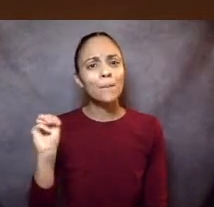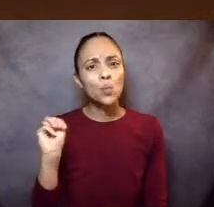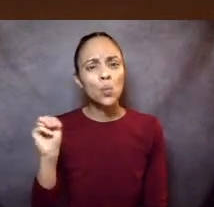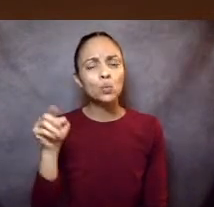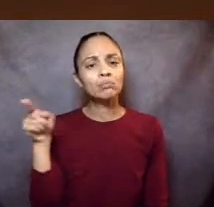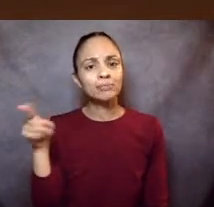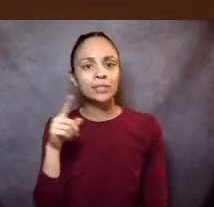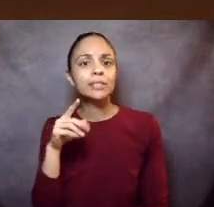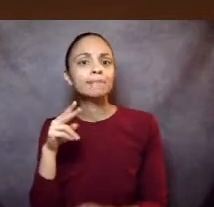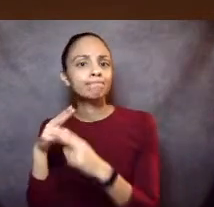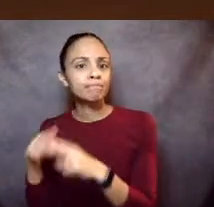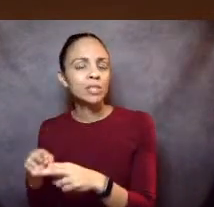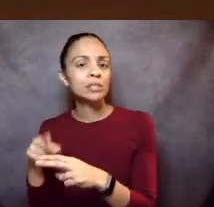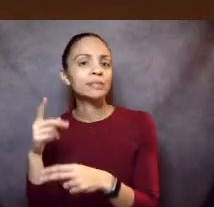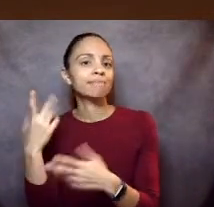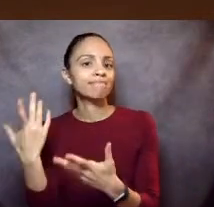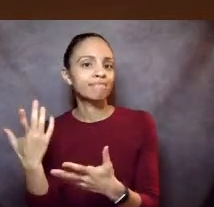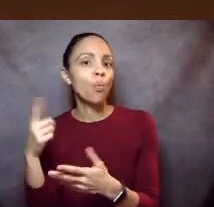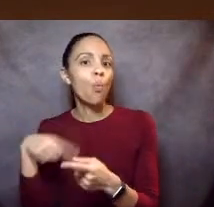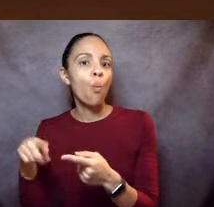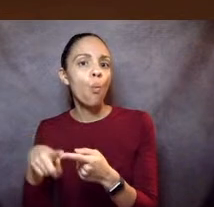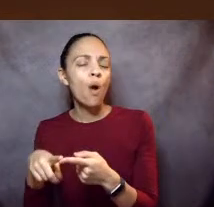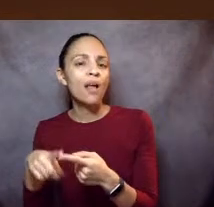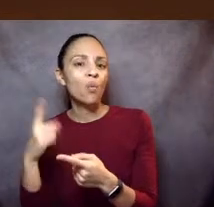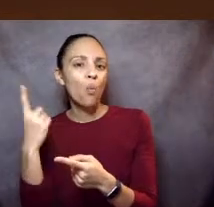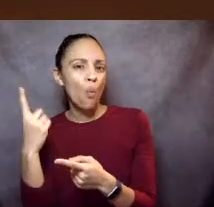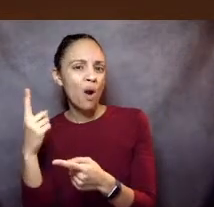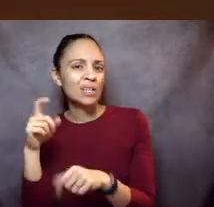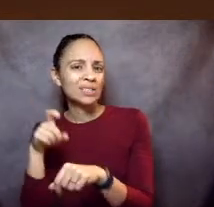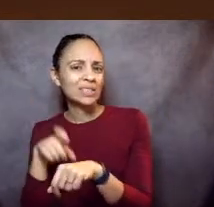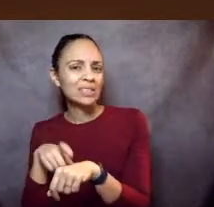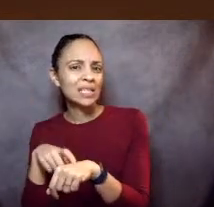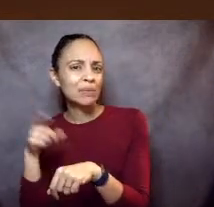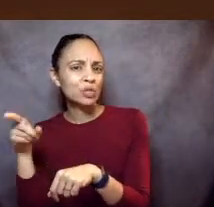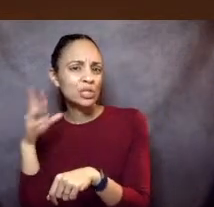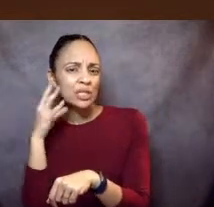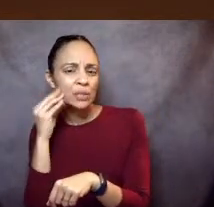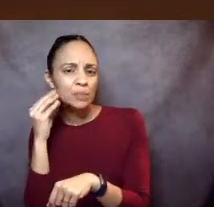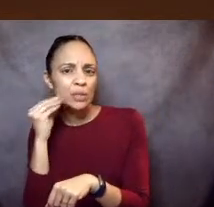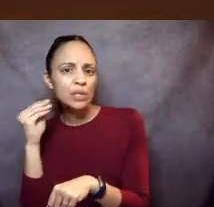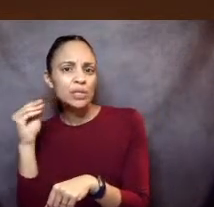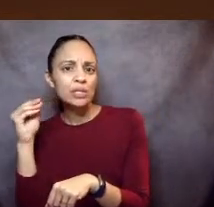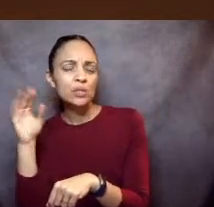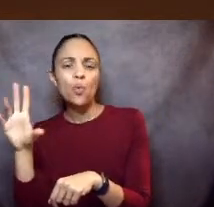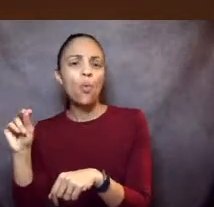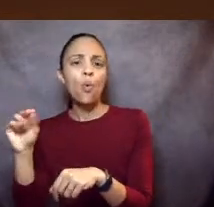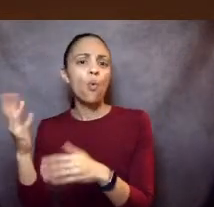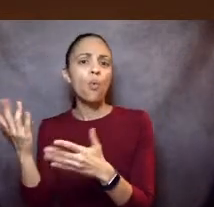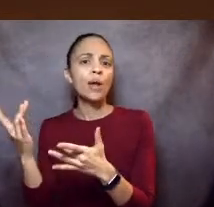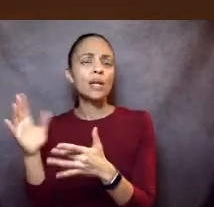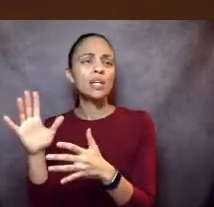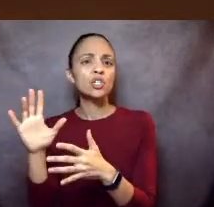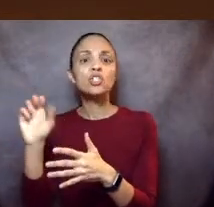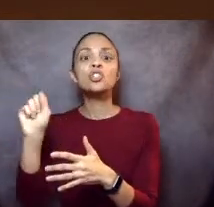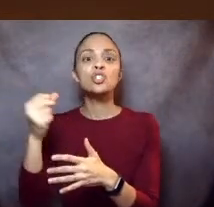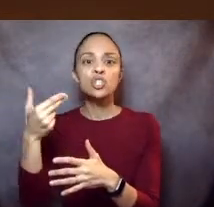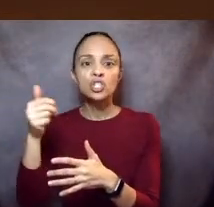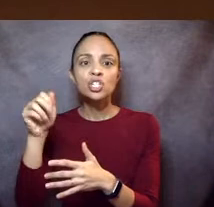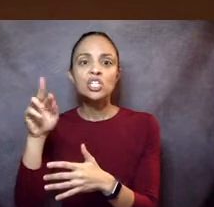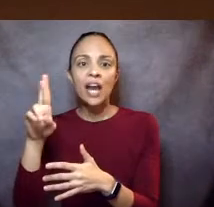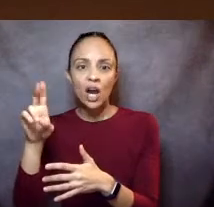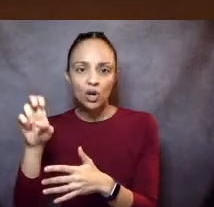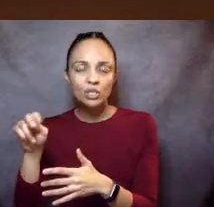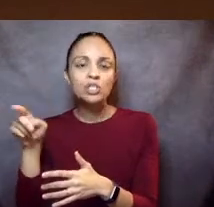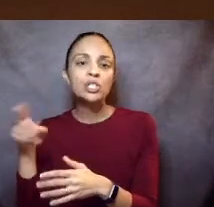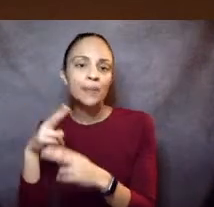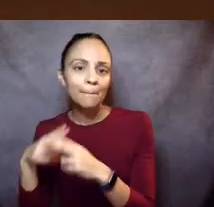at a specific time when Dr. King was assassinated. Oh no, it was Sharron who mentioned this. Well, I